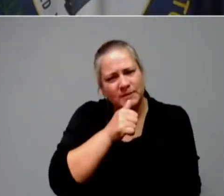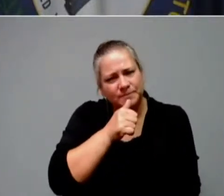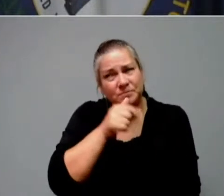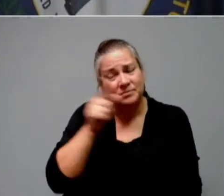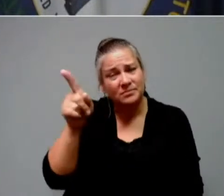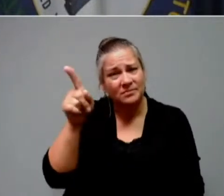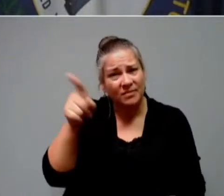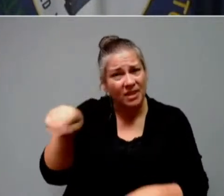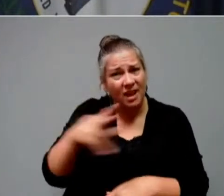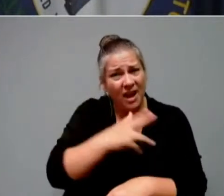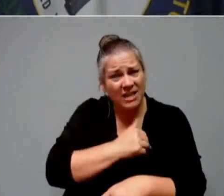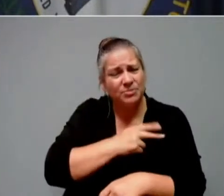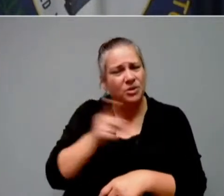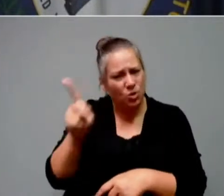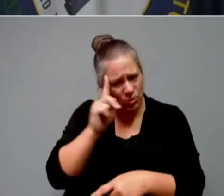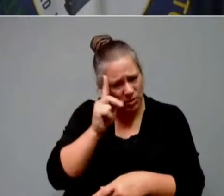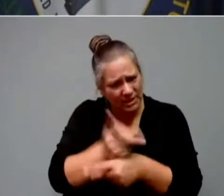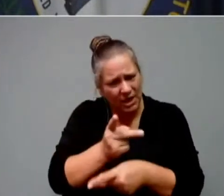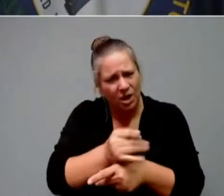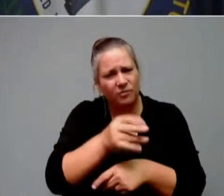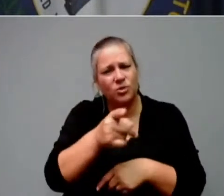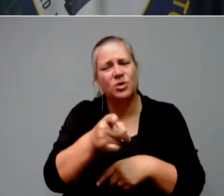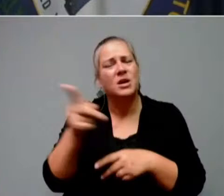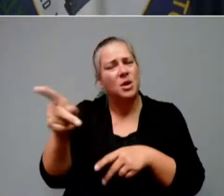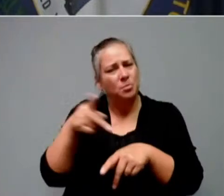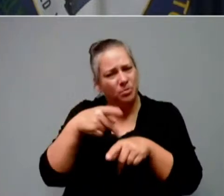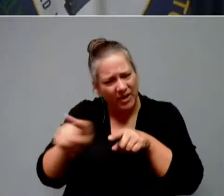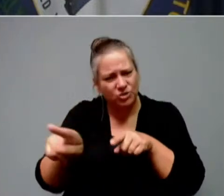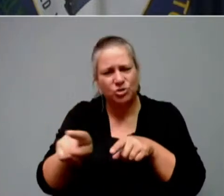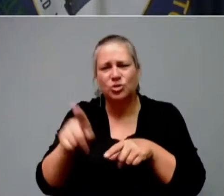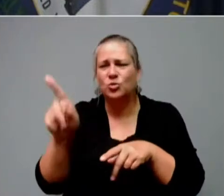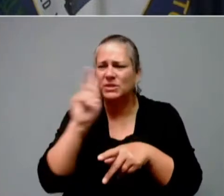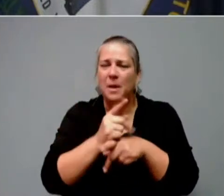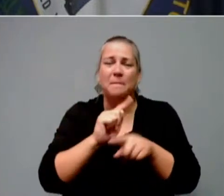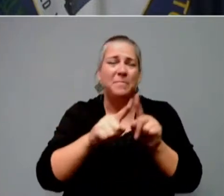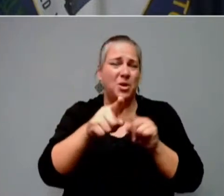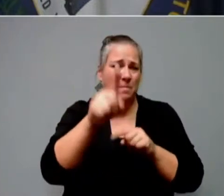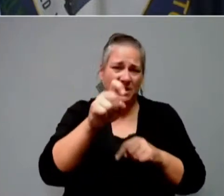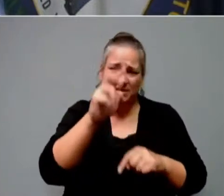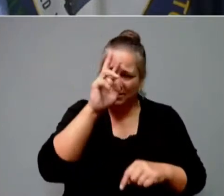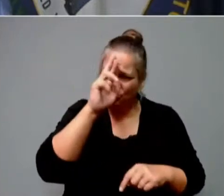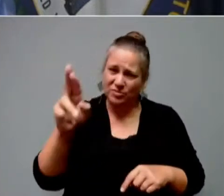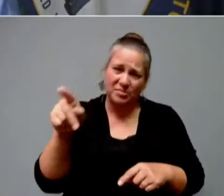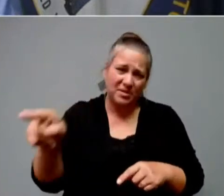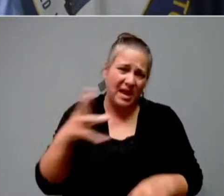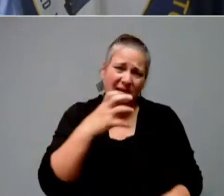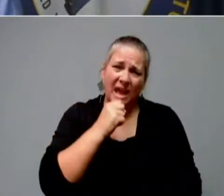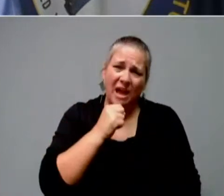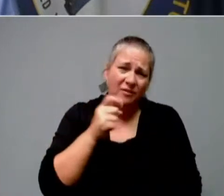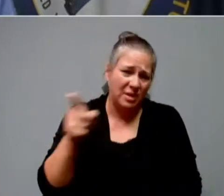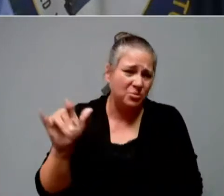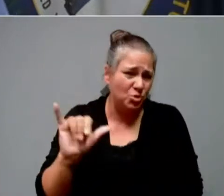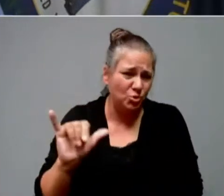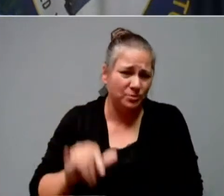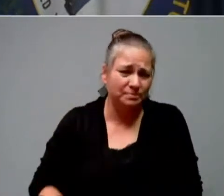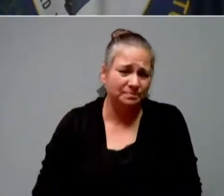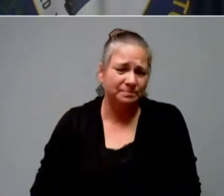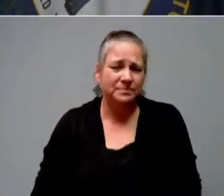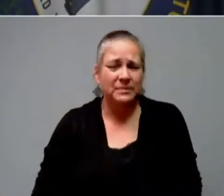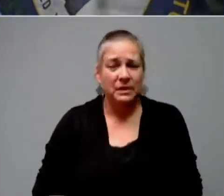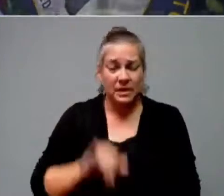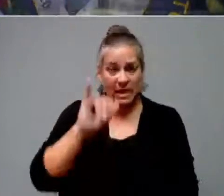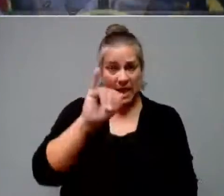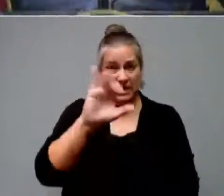all with professionalism, but you've got to treat them with care and respect. This ICU slide, the reason I showed